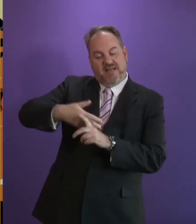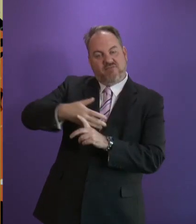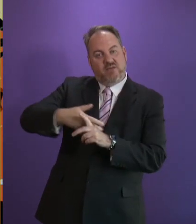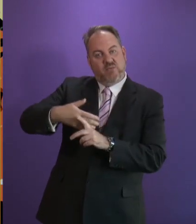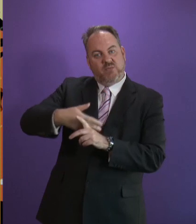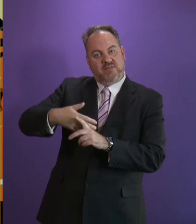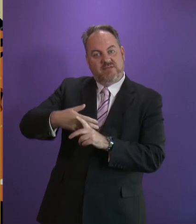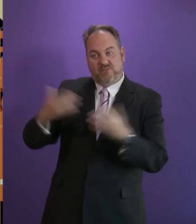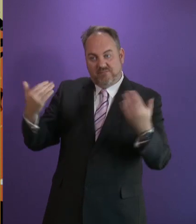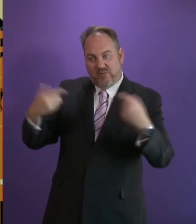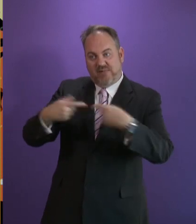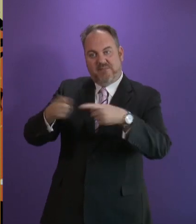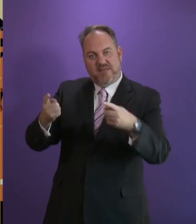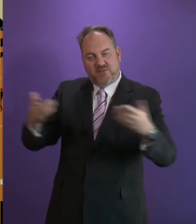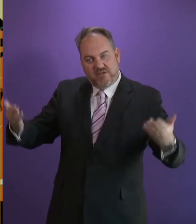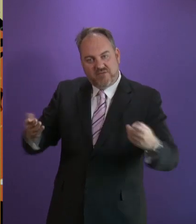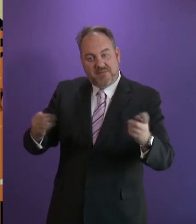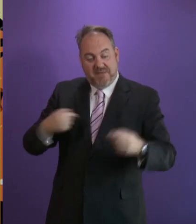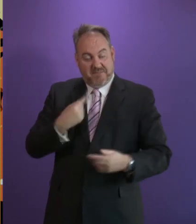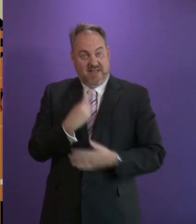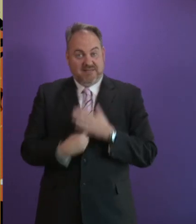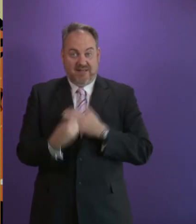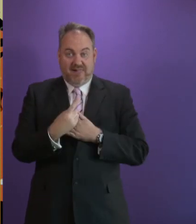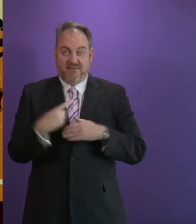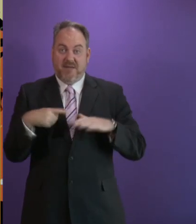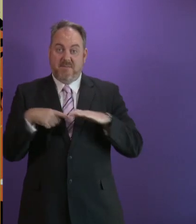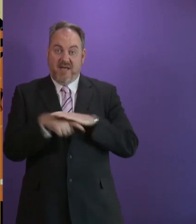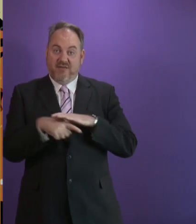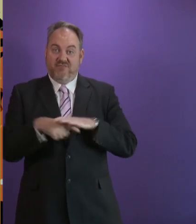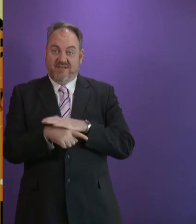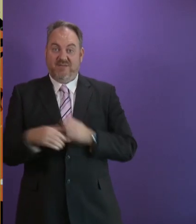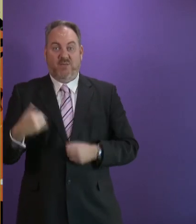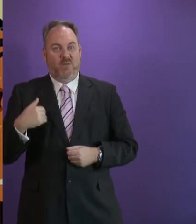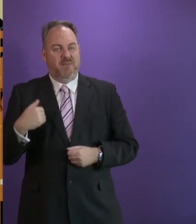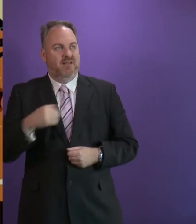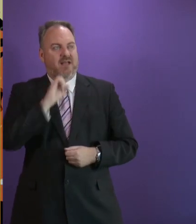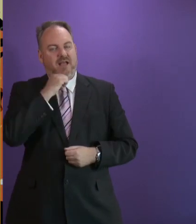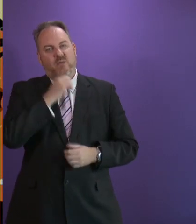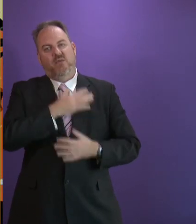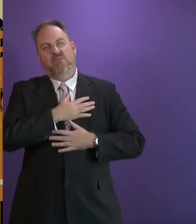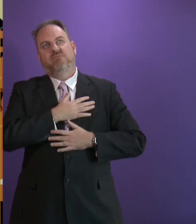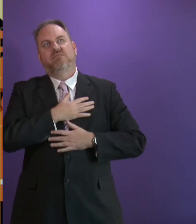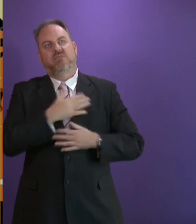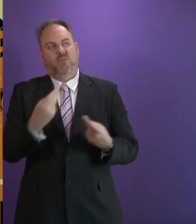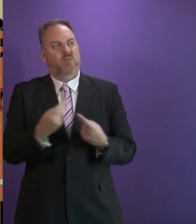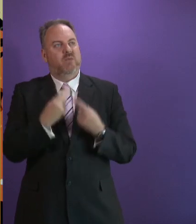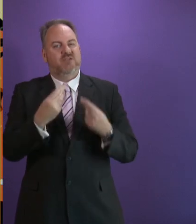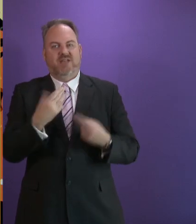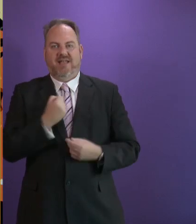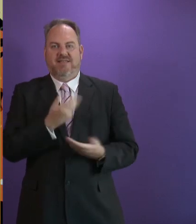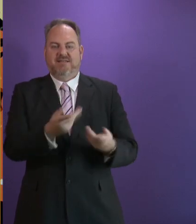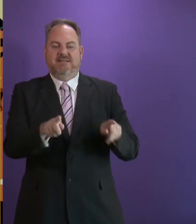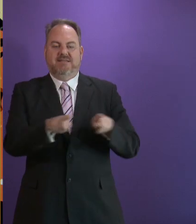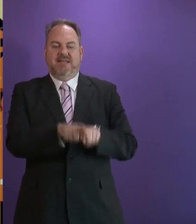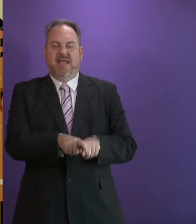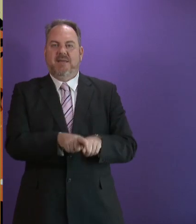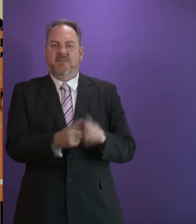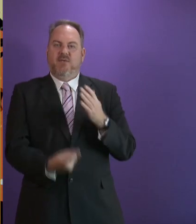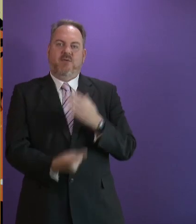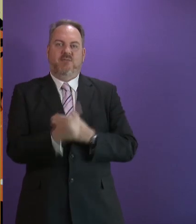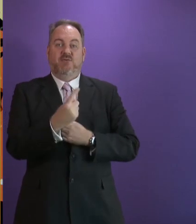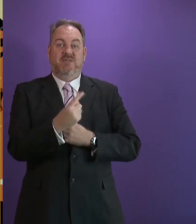for myself, as a migrant woman, I would have loved an opportunity like this one when I first came to Scotland 13 years